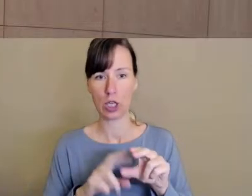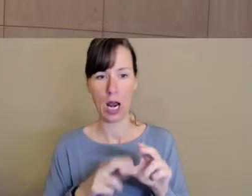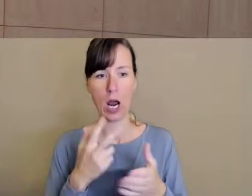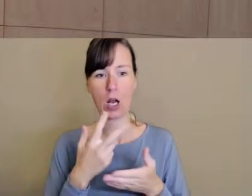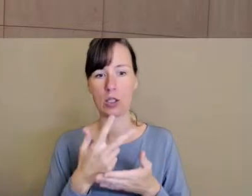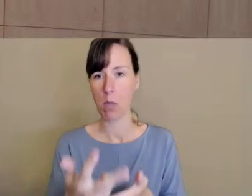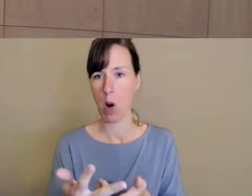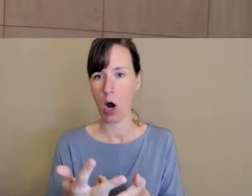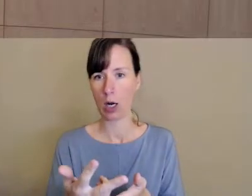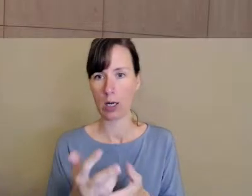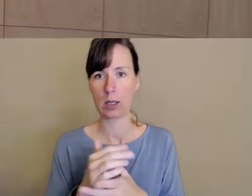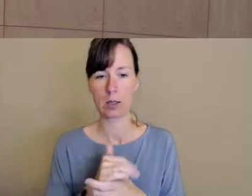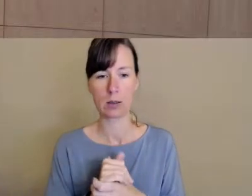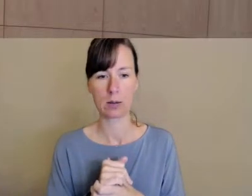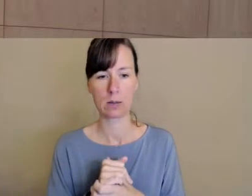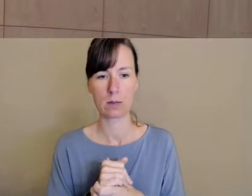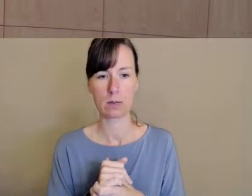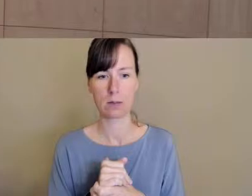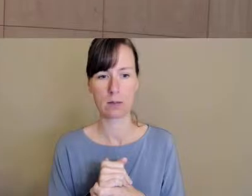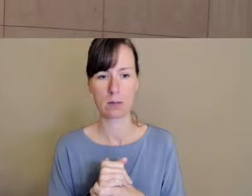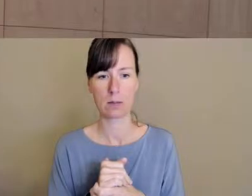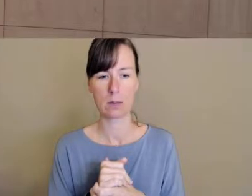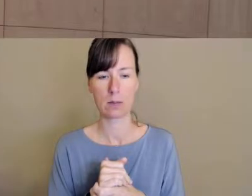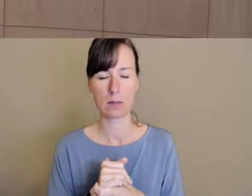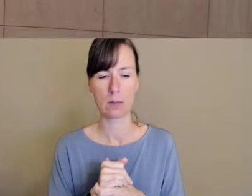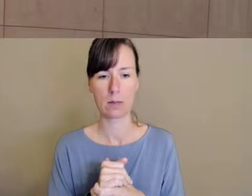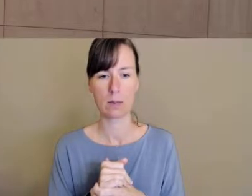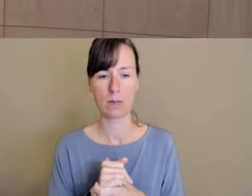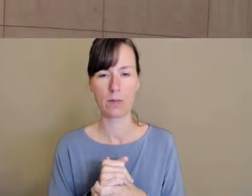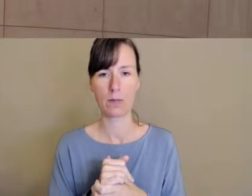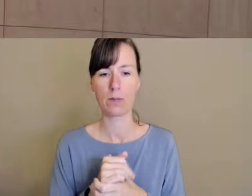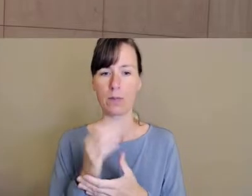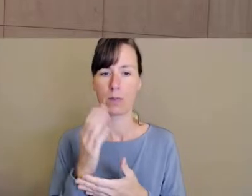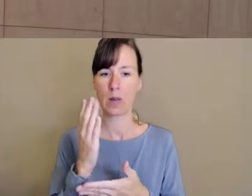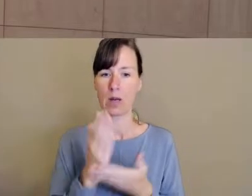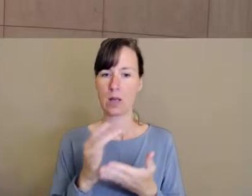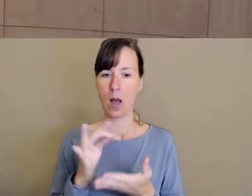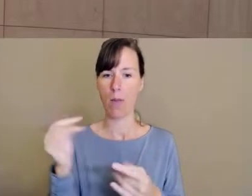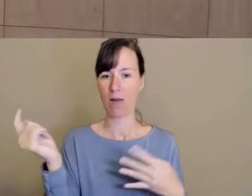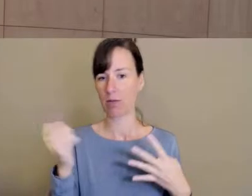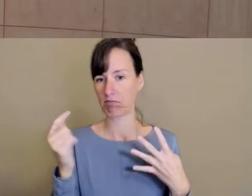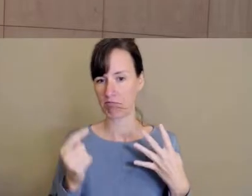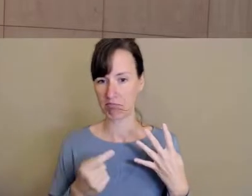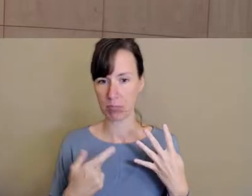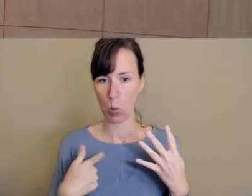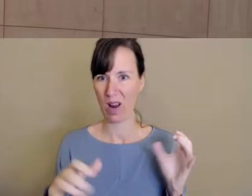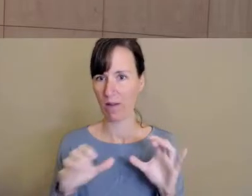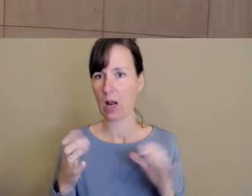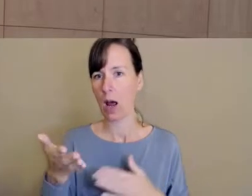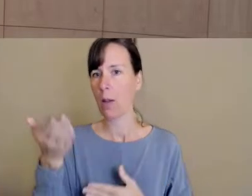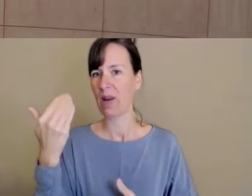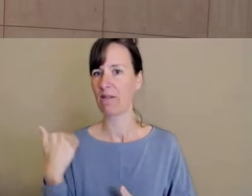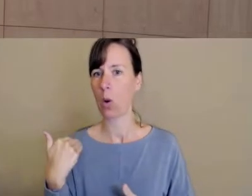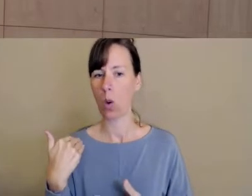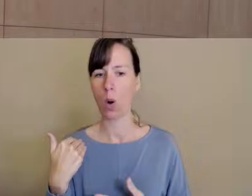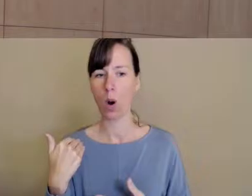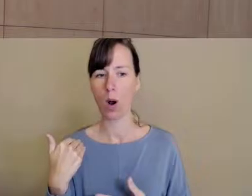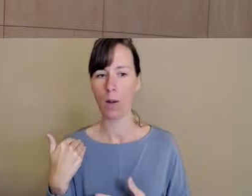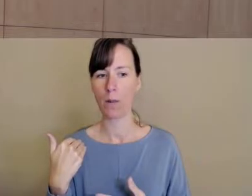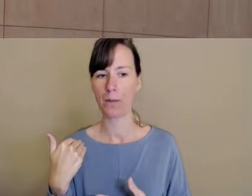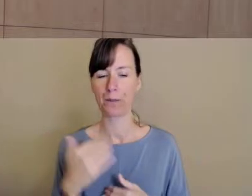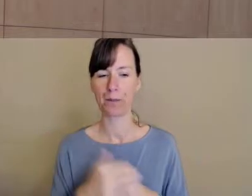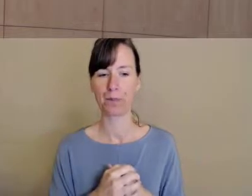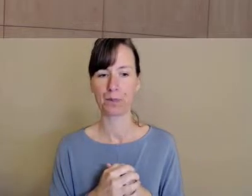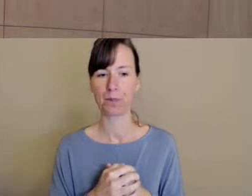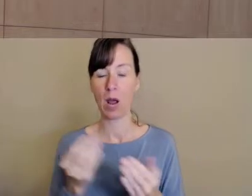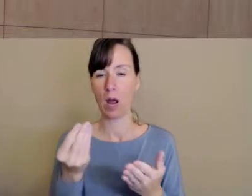parking, so some of the stuff that we've done previously, right? The fiscal note of this